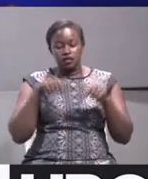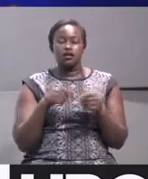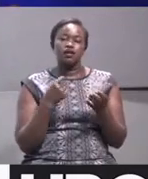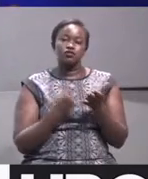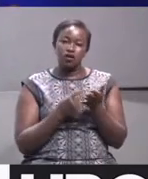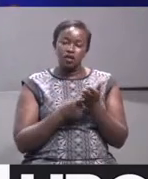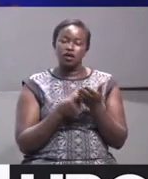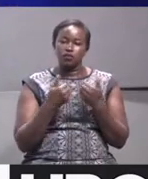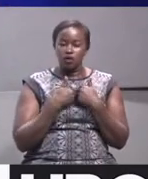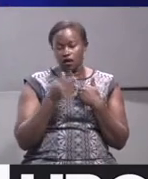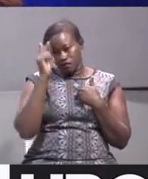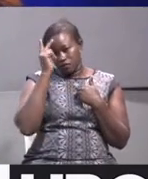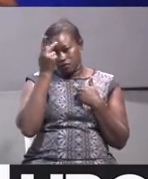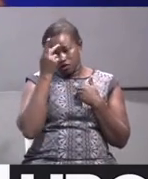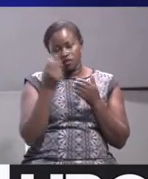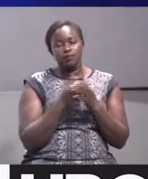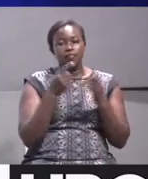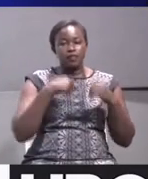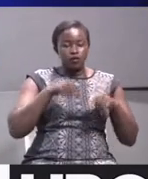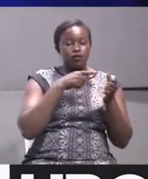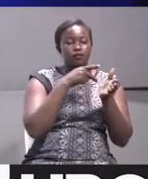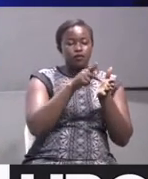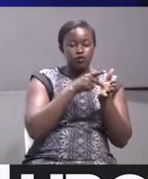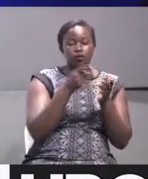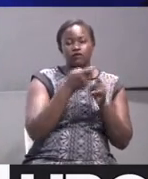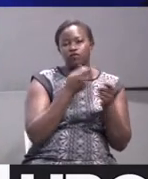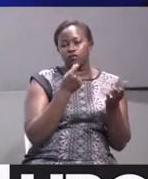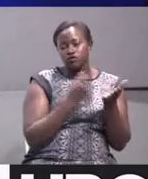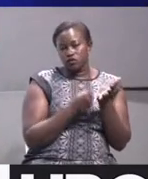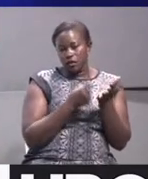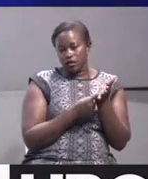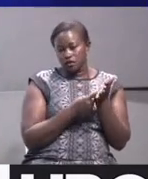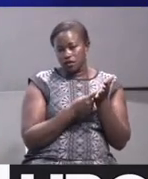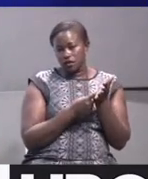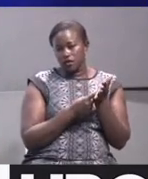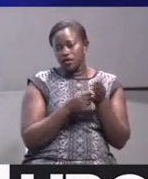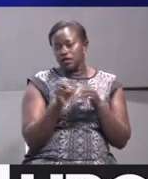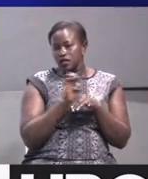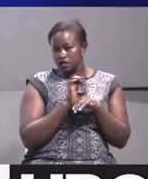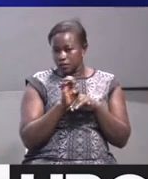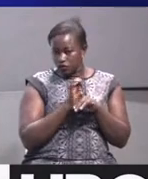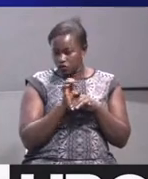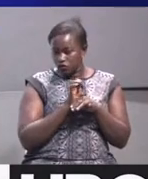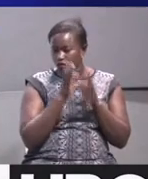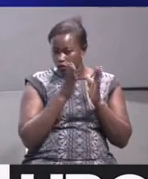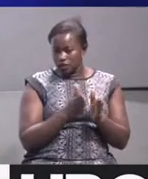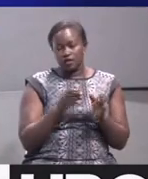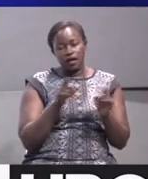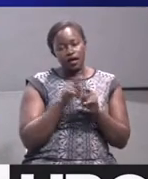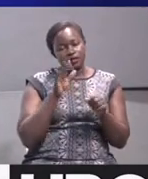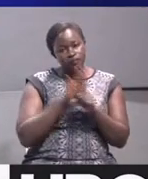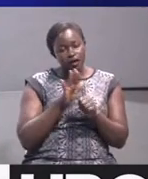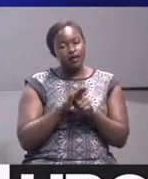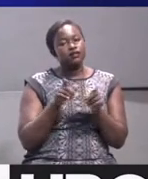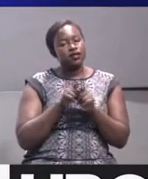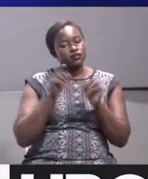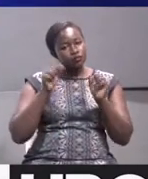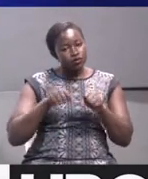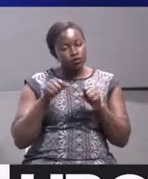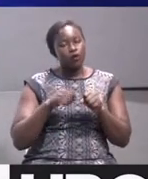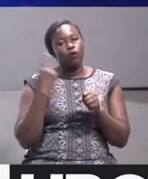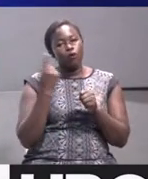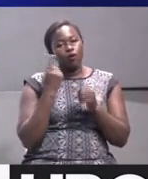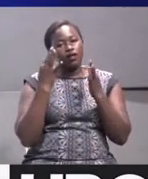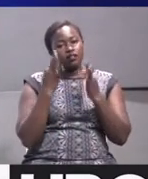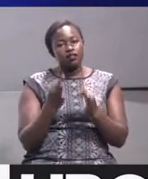We have a policy. We procure from Ugandan entrepreneurs as much as possible. Right? The only things we